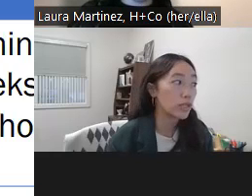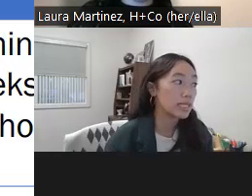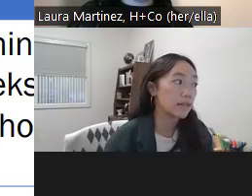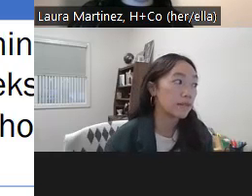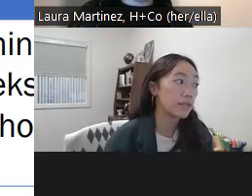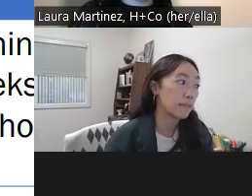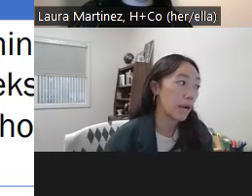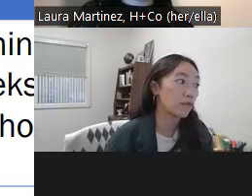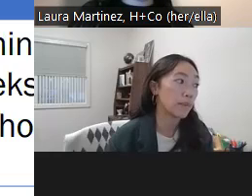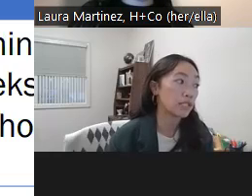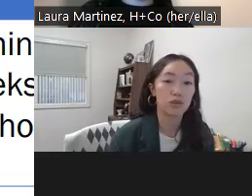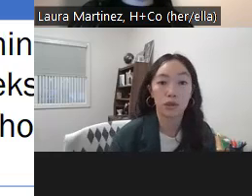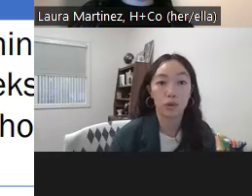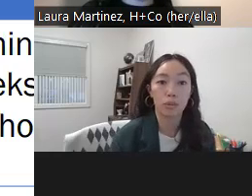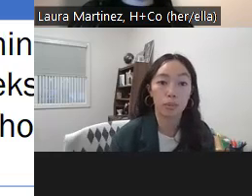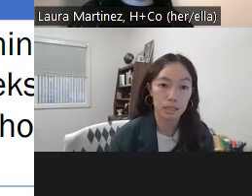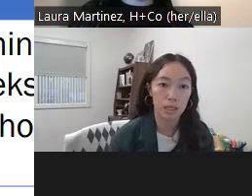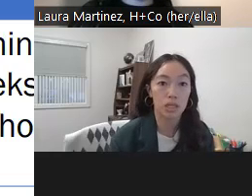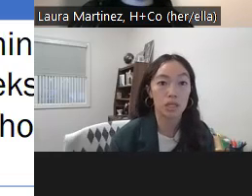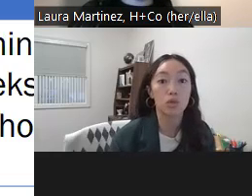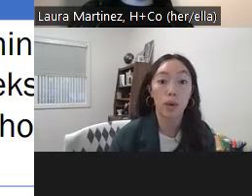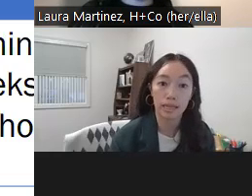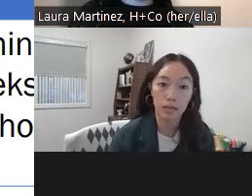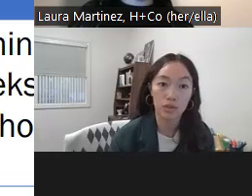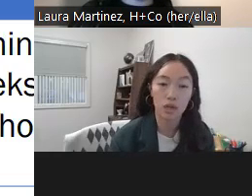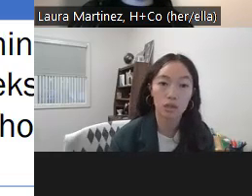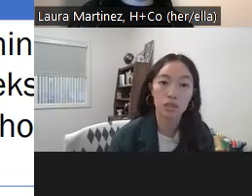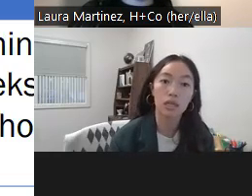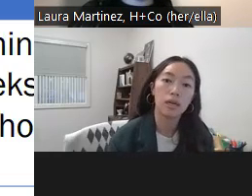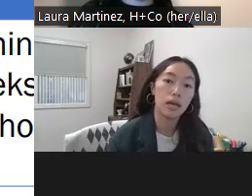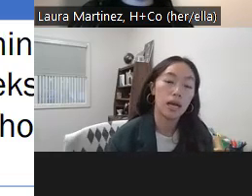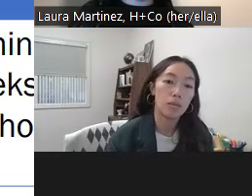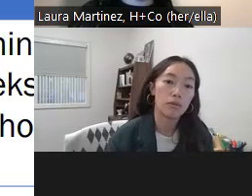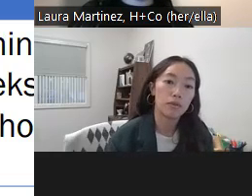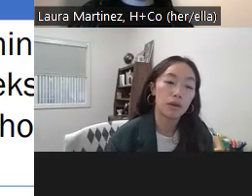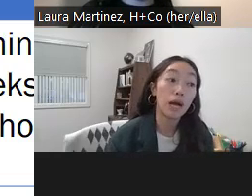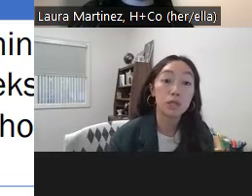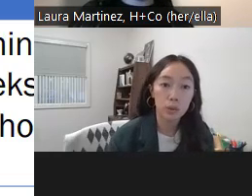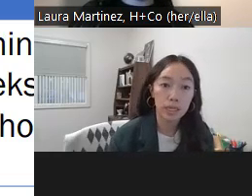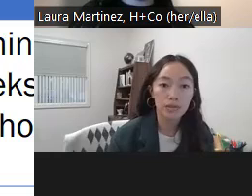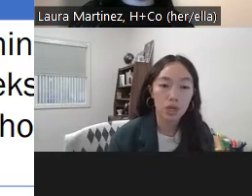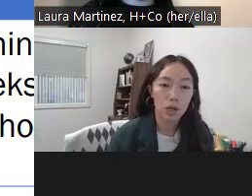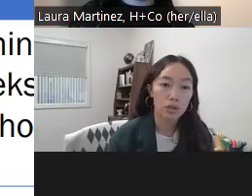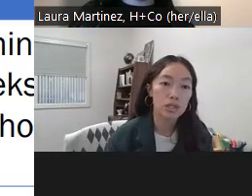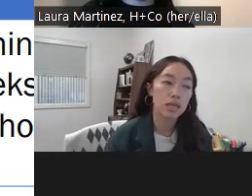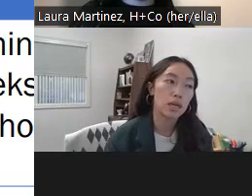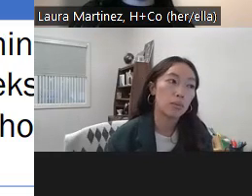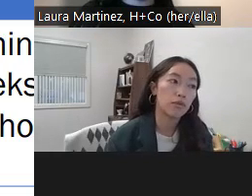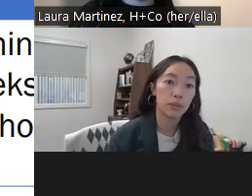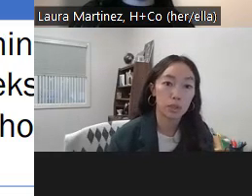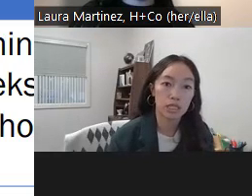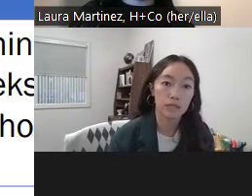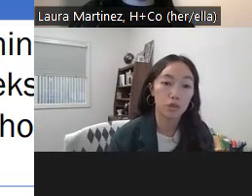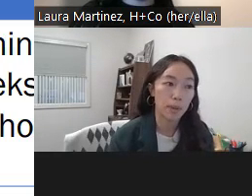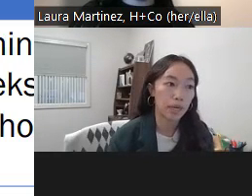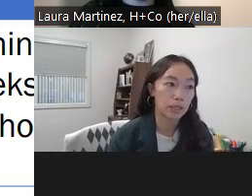to increase the amount for passenger vehicle replacement to $20,000, up to $20,000